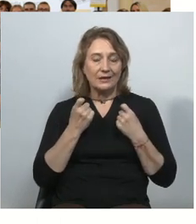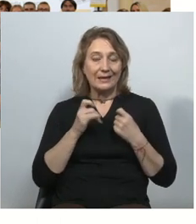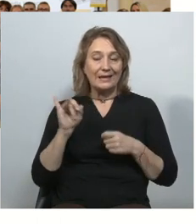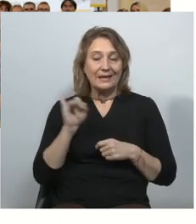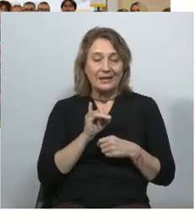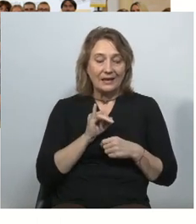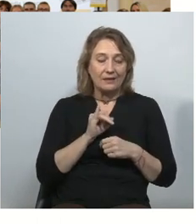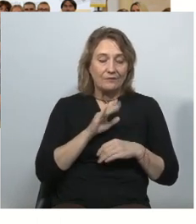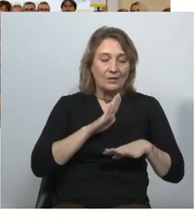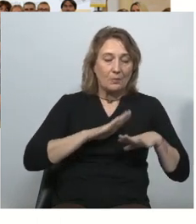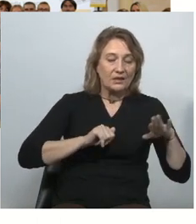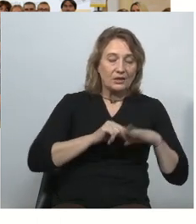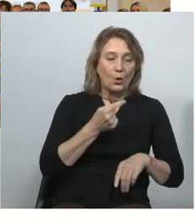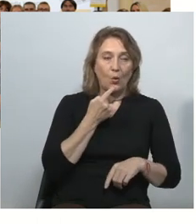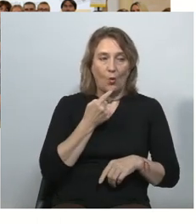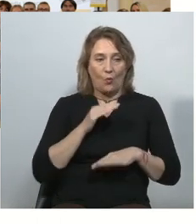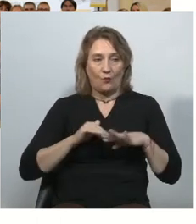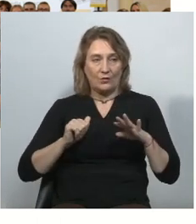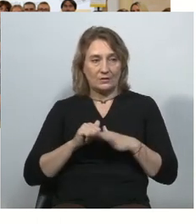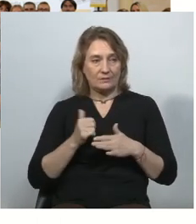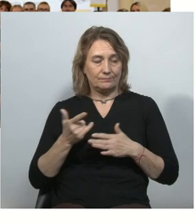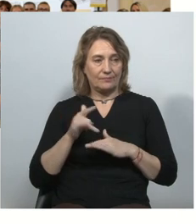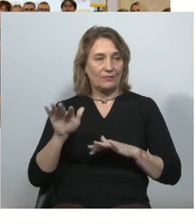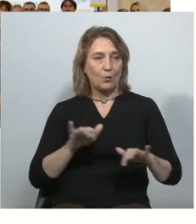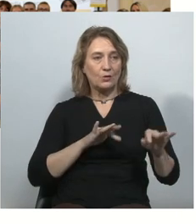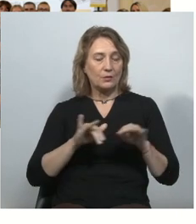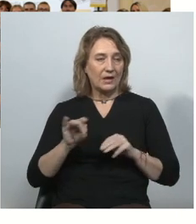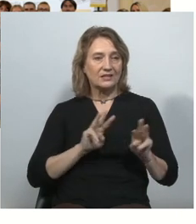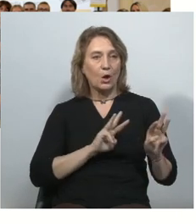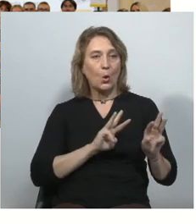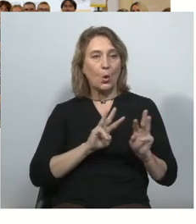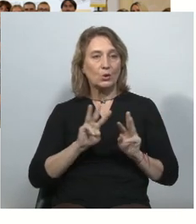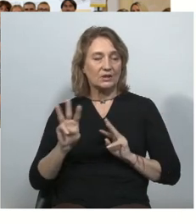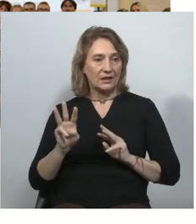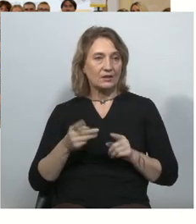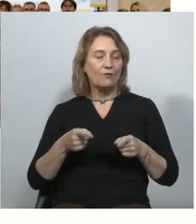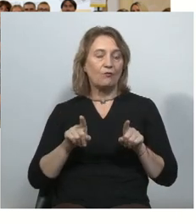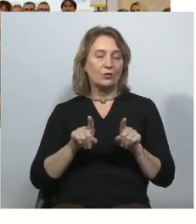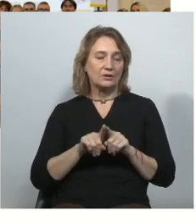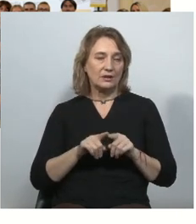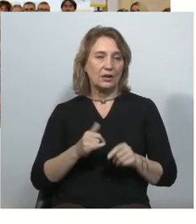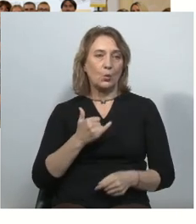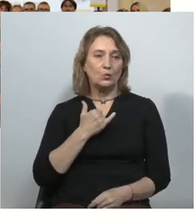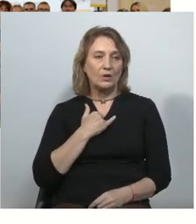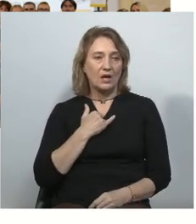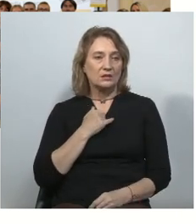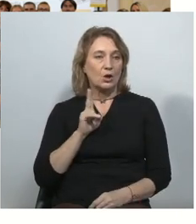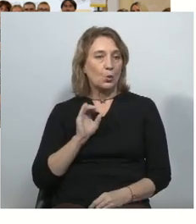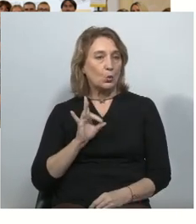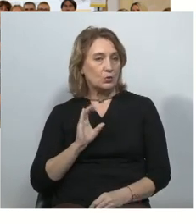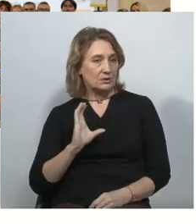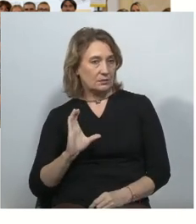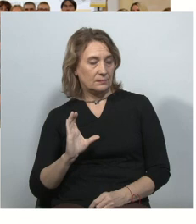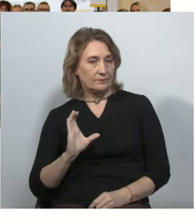and to try them in practice, in real life, when communicating offline. So this is what